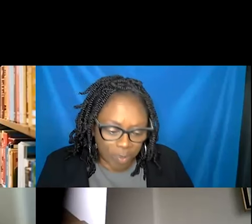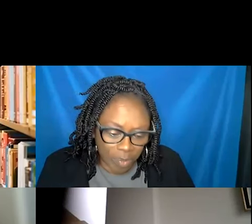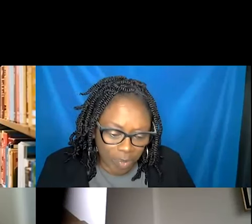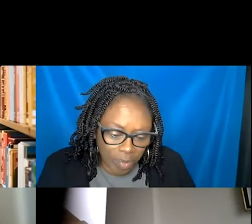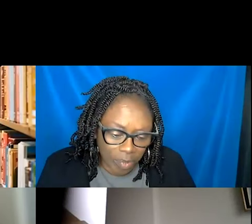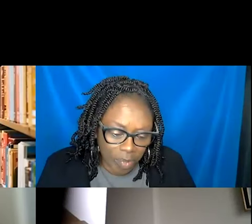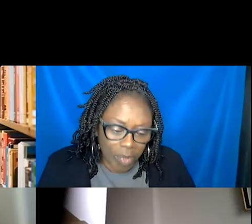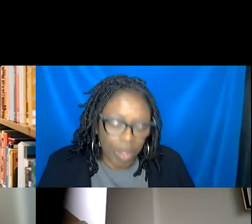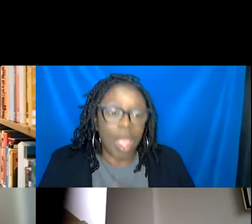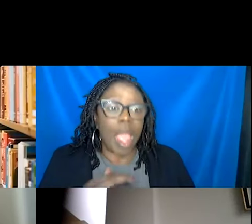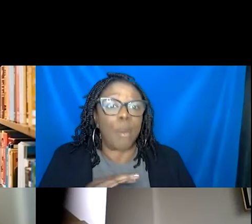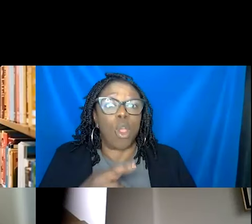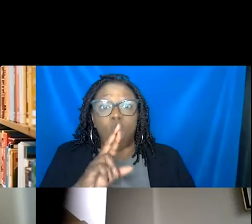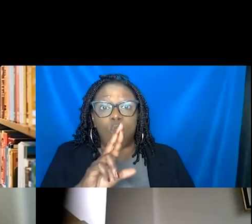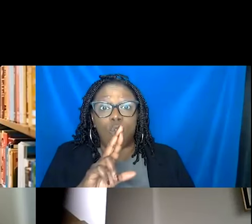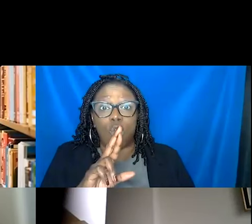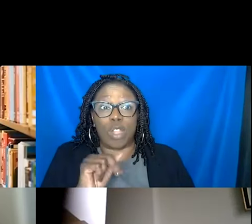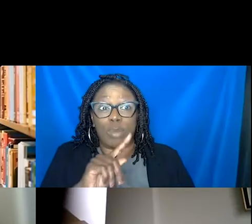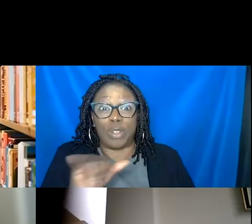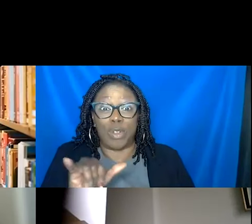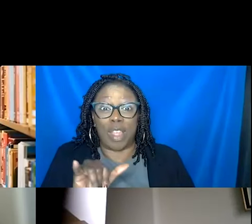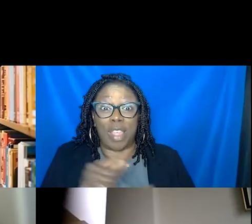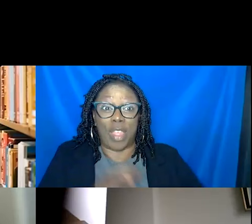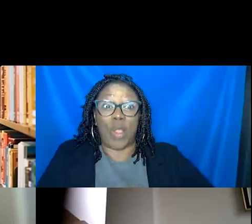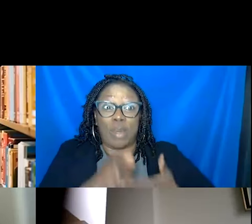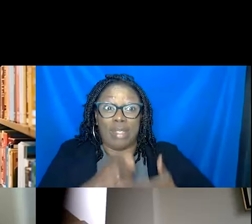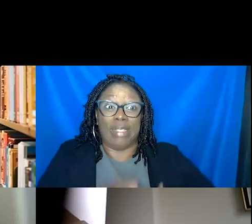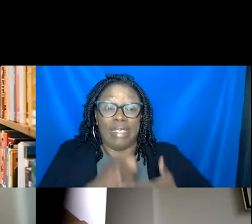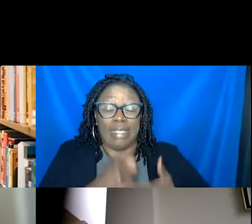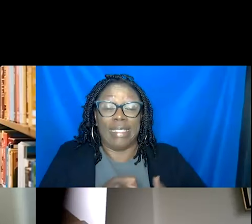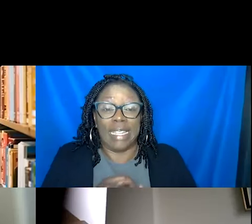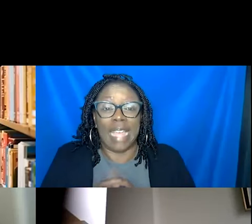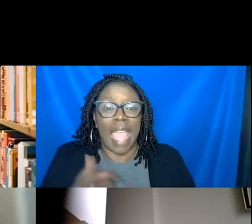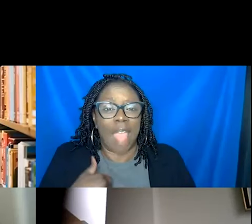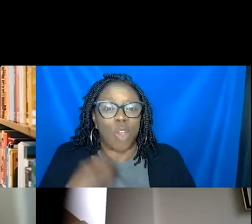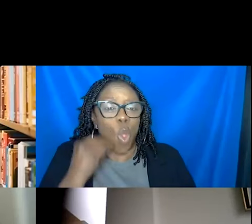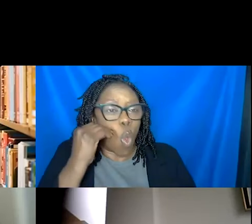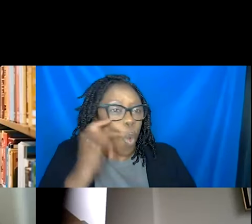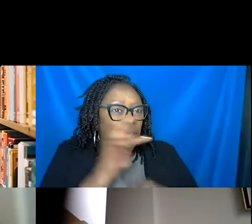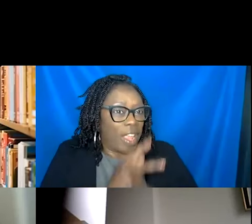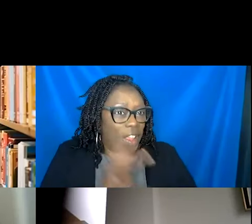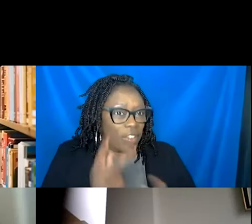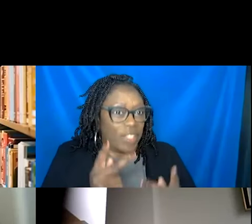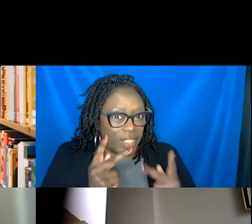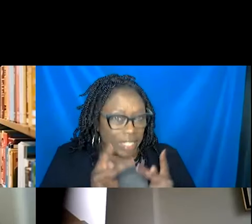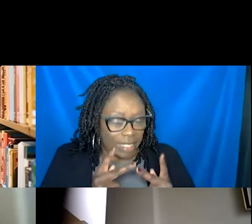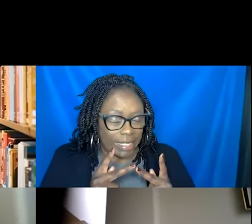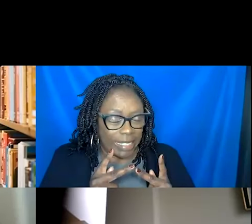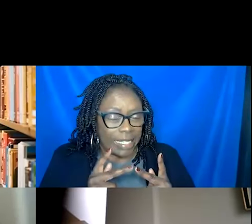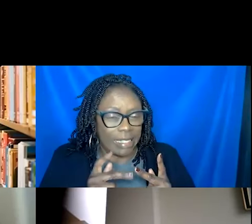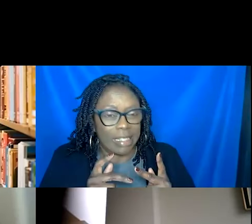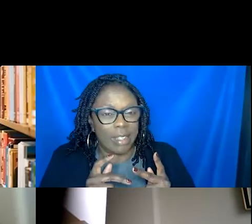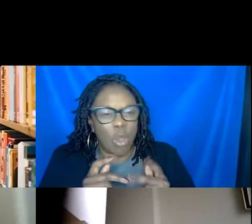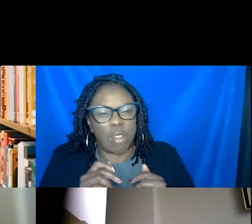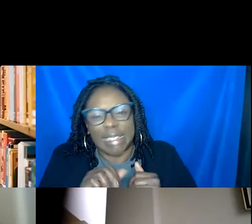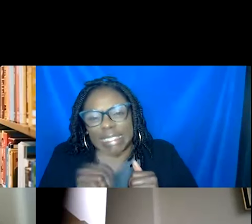a respiratory therapist that teaches here in Fresno City, and I also do home care visits on the side. So I just wanted